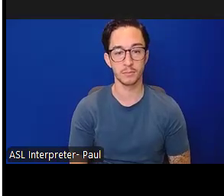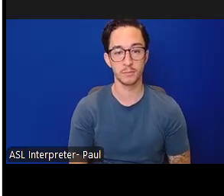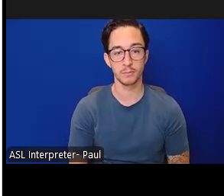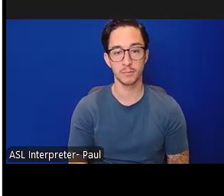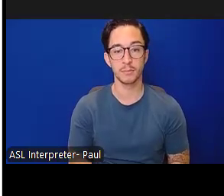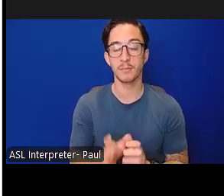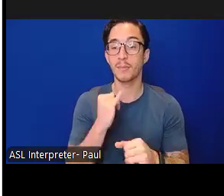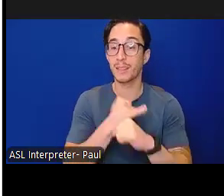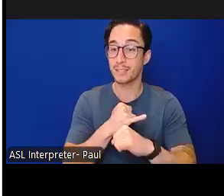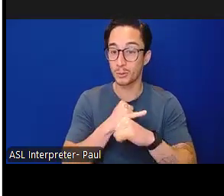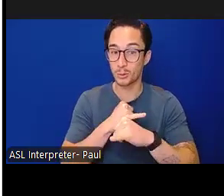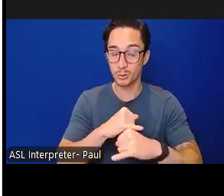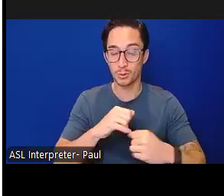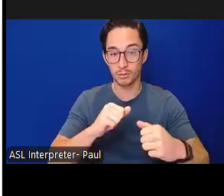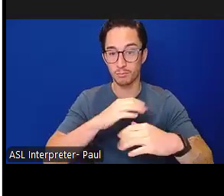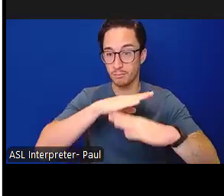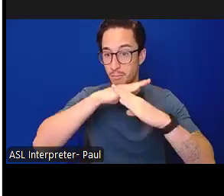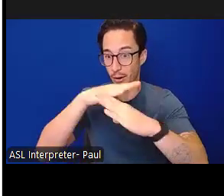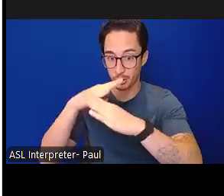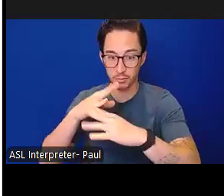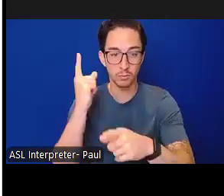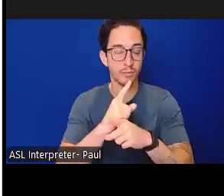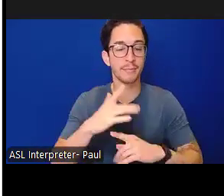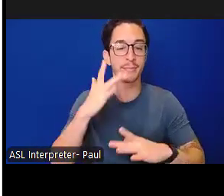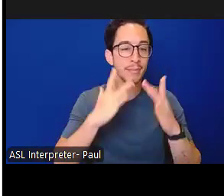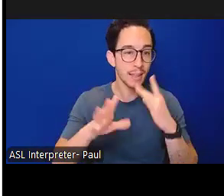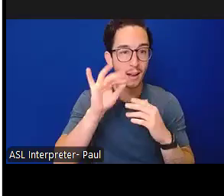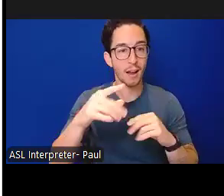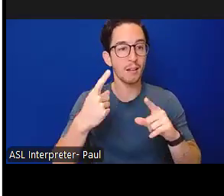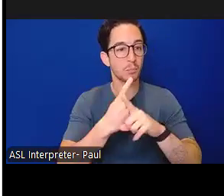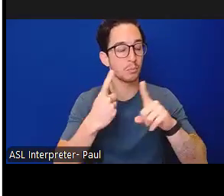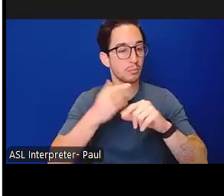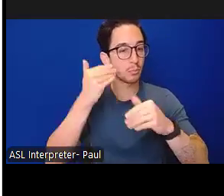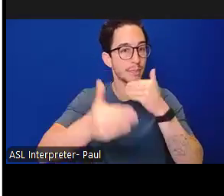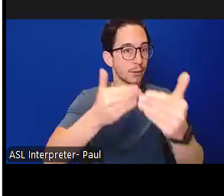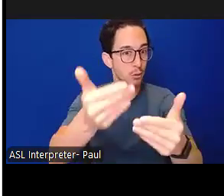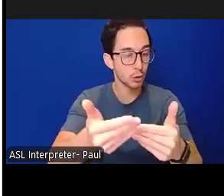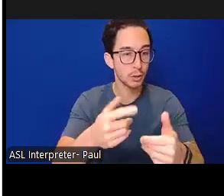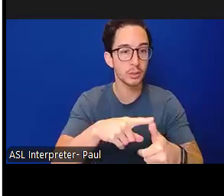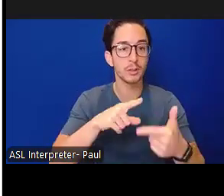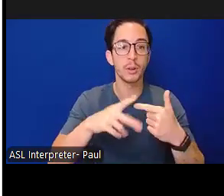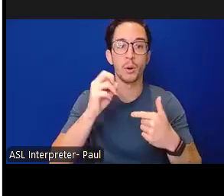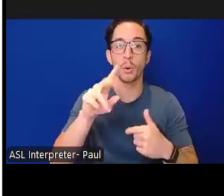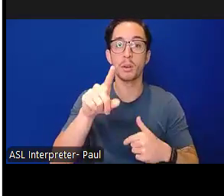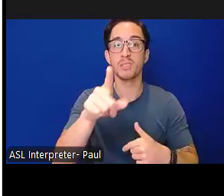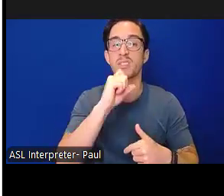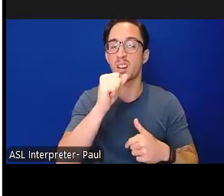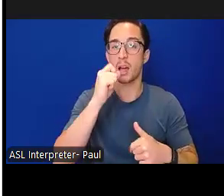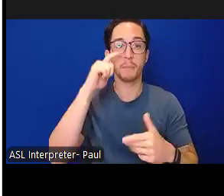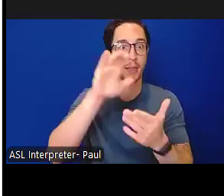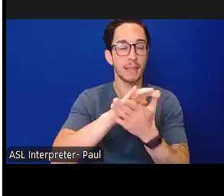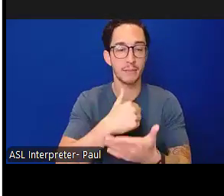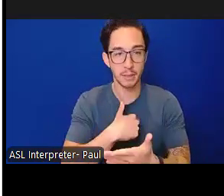Institutional barriers, right? Such as lack of proper procedures, or you're going to not believe me, or maybe I'm going to